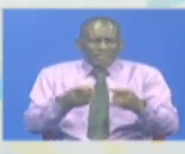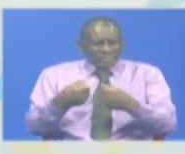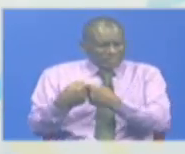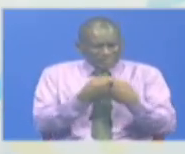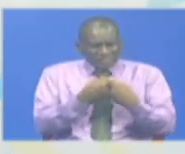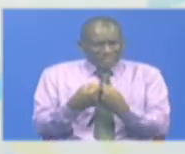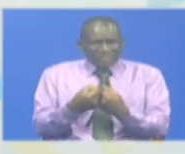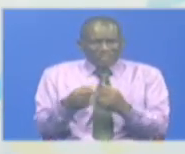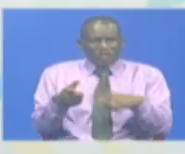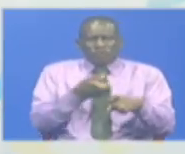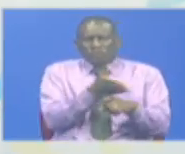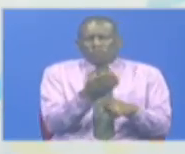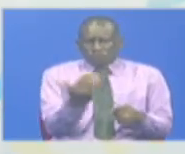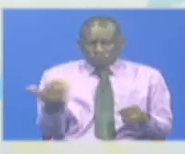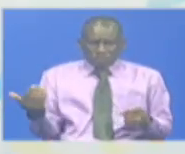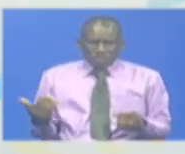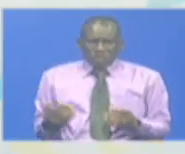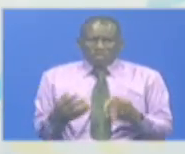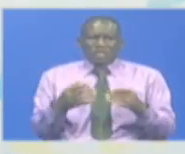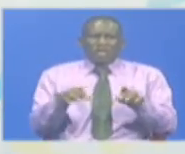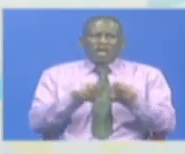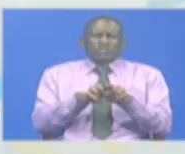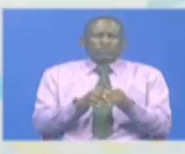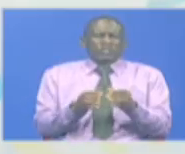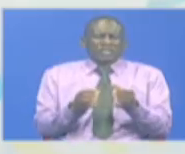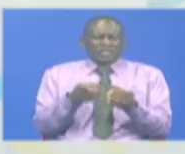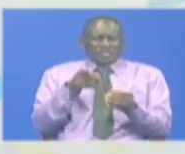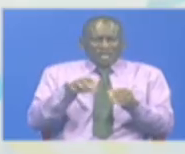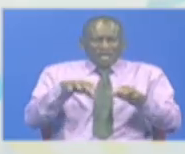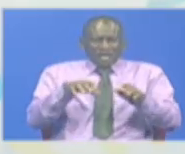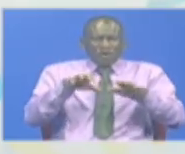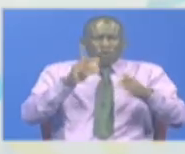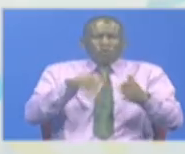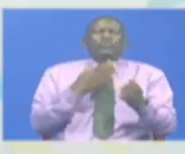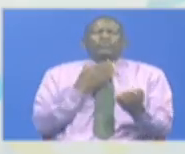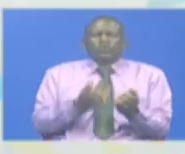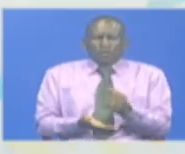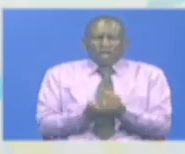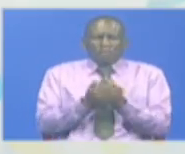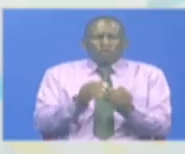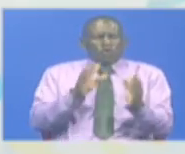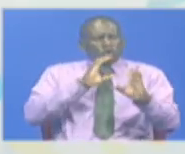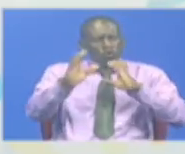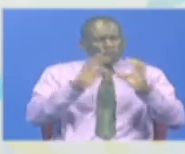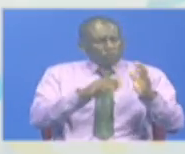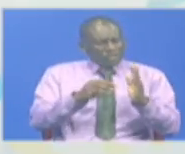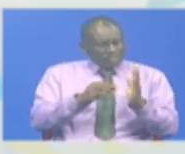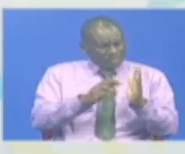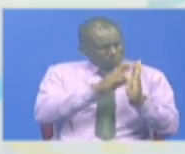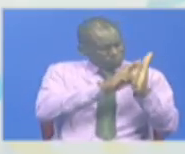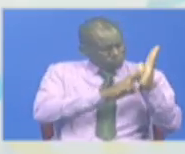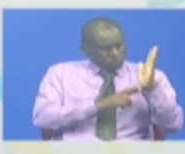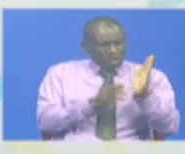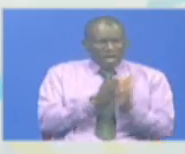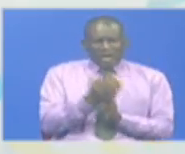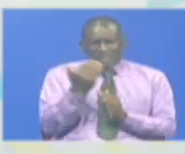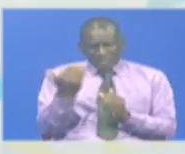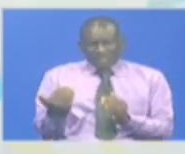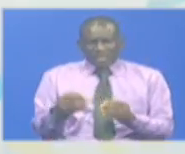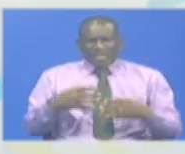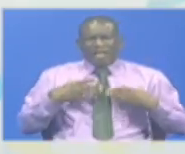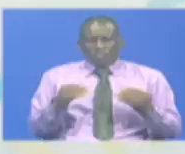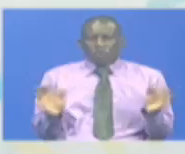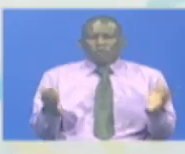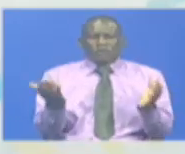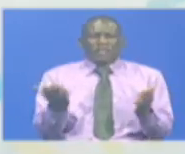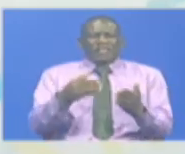your young ones as relates to mental health, communicating the guidelines and general child health and welfare. Then send